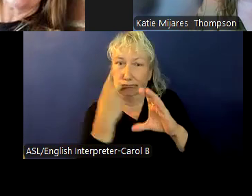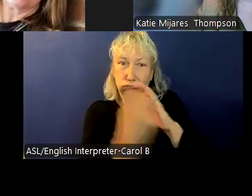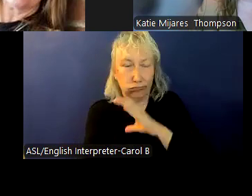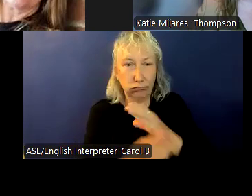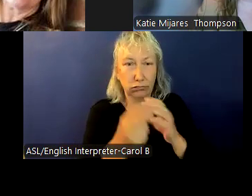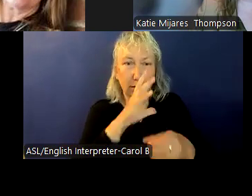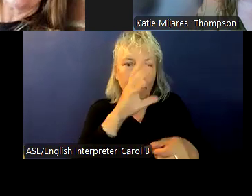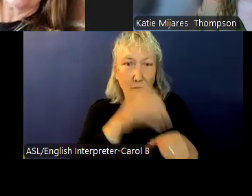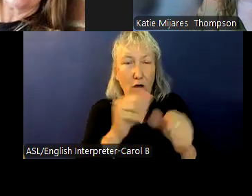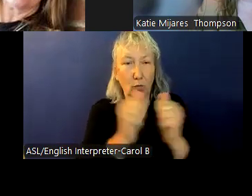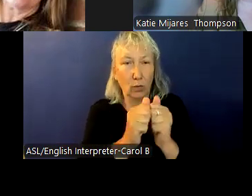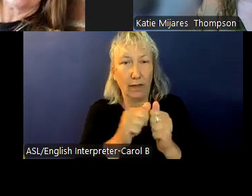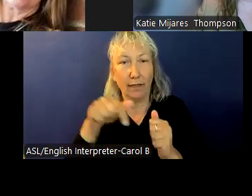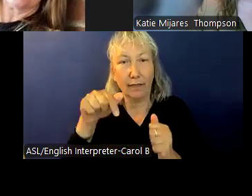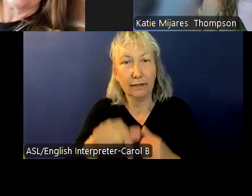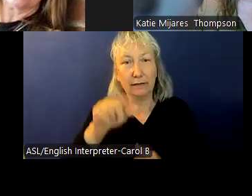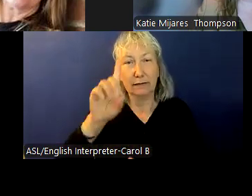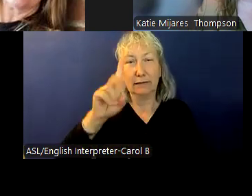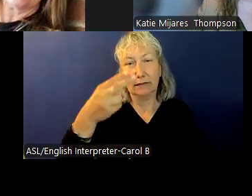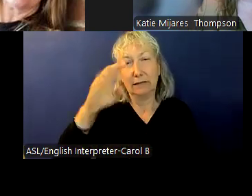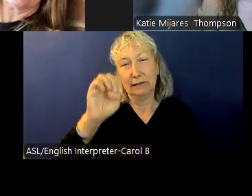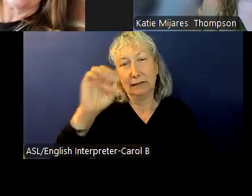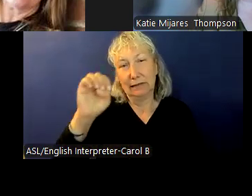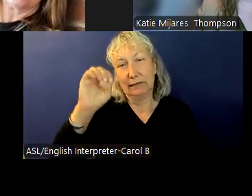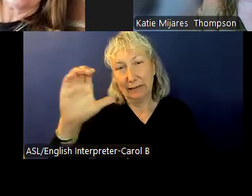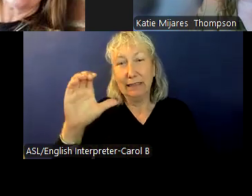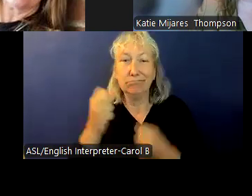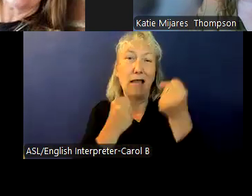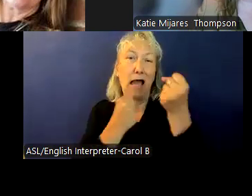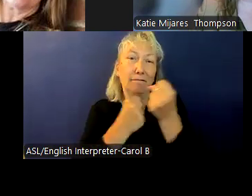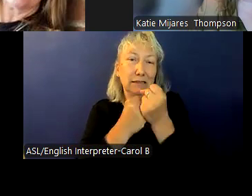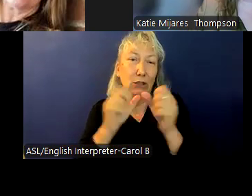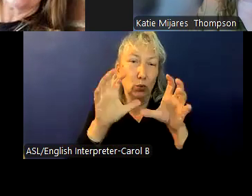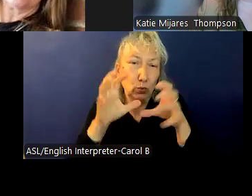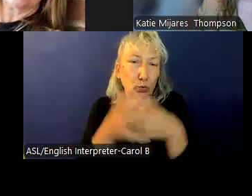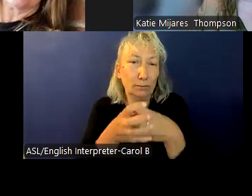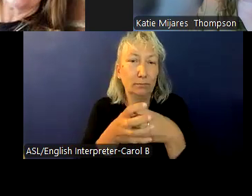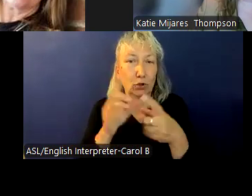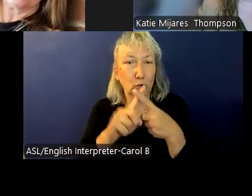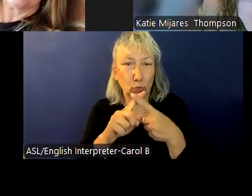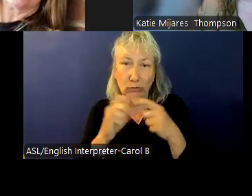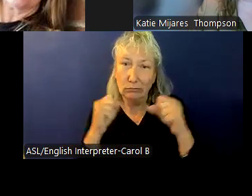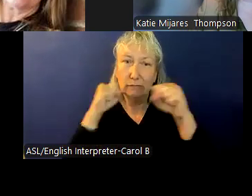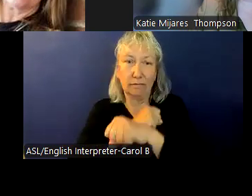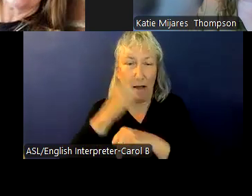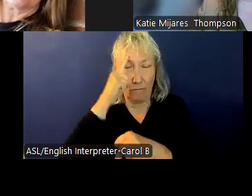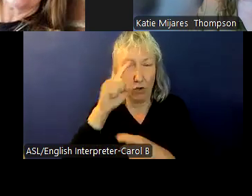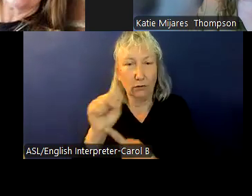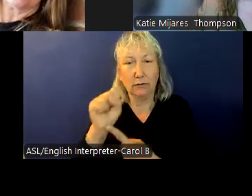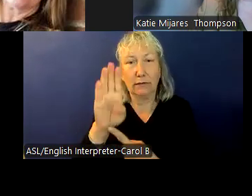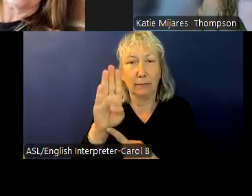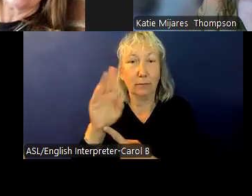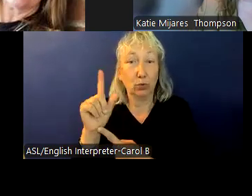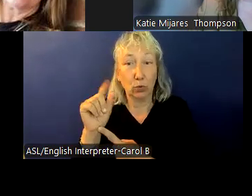and Employment Equity Coalition, which was kind of the main advocacy group pushing for Senate Bill 20 in all